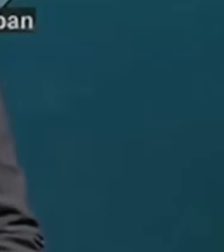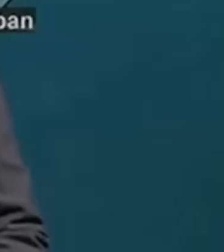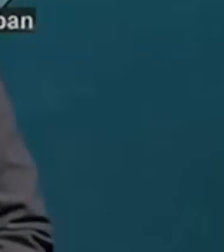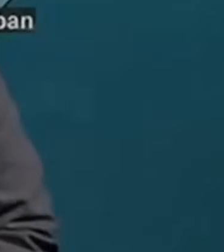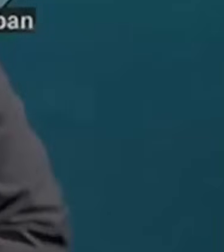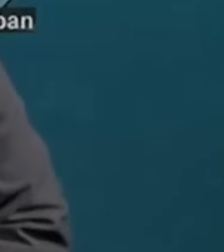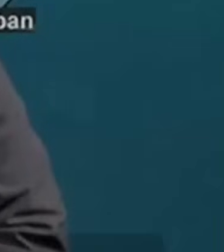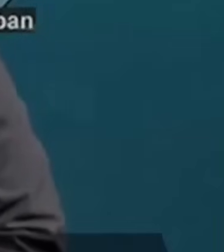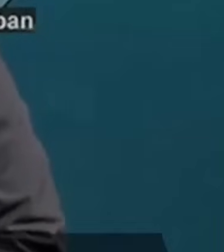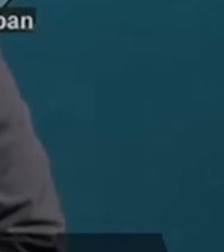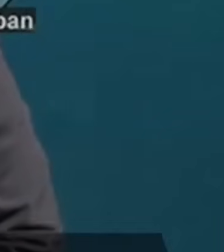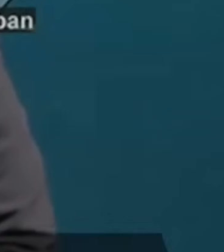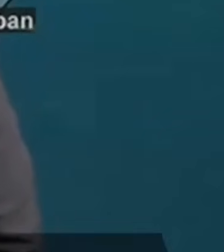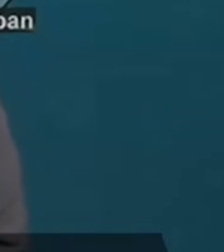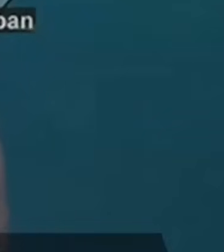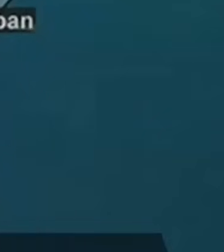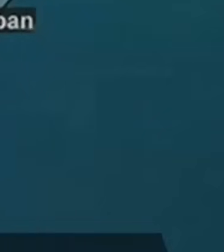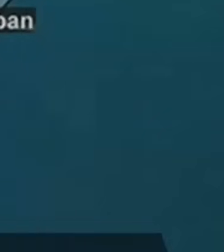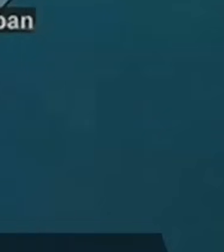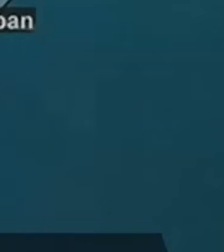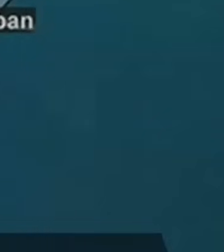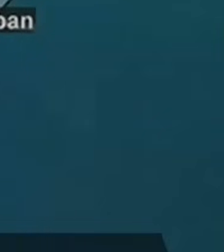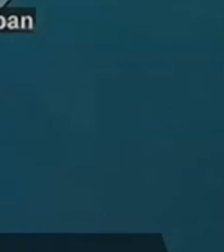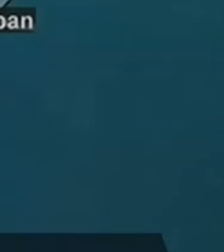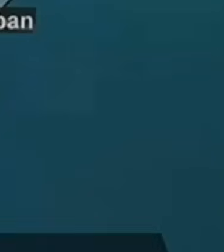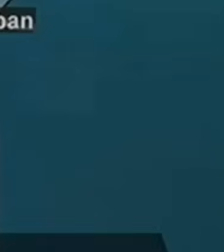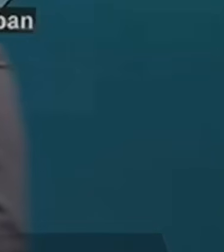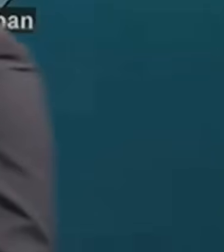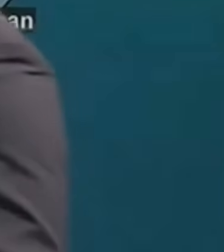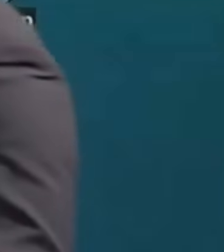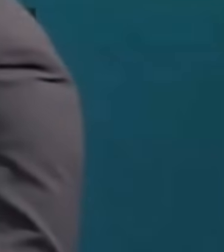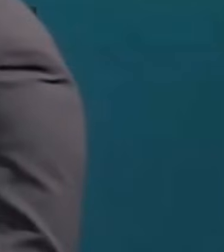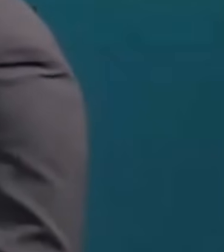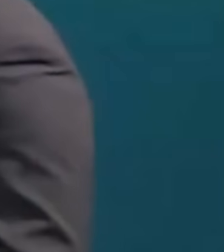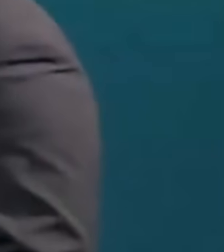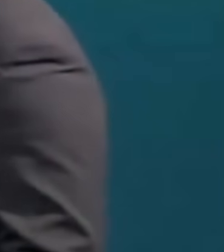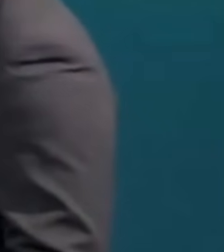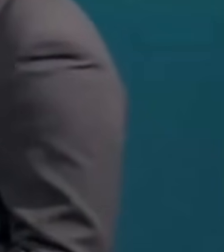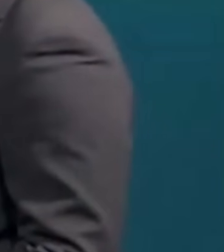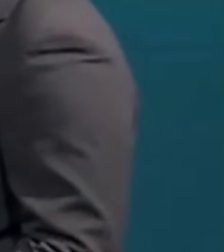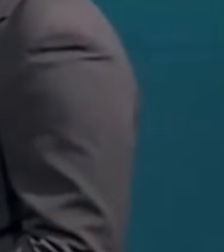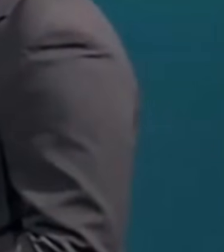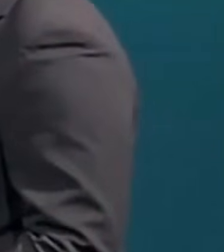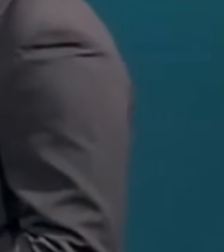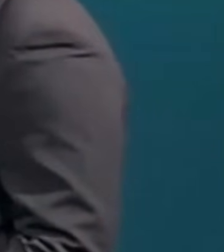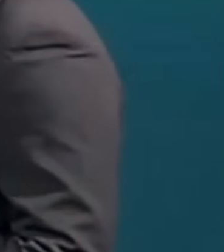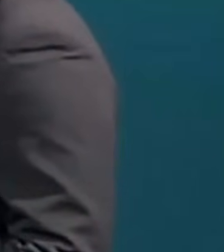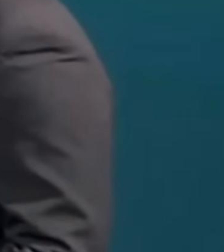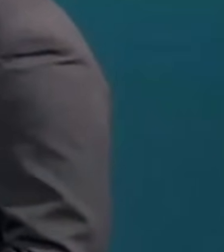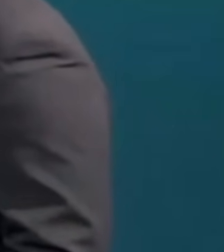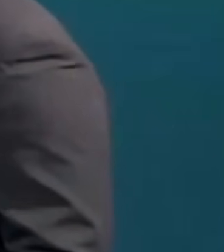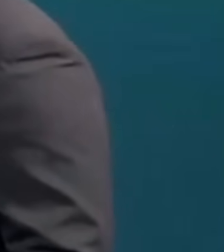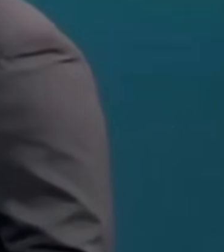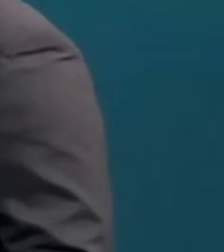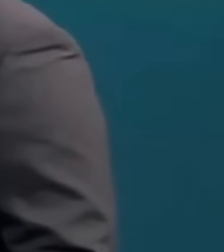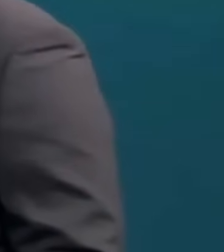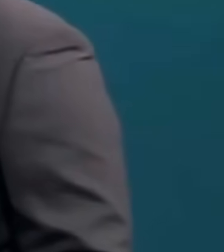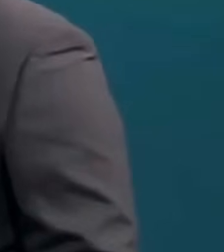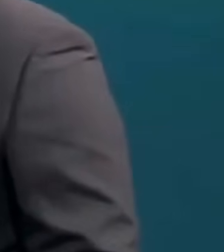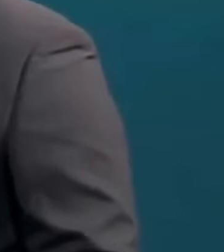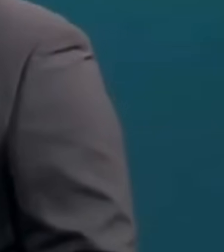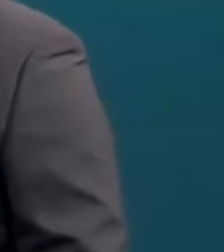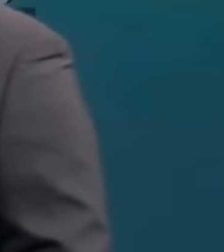Khatsedi ke le bobo bui badimo tsa bolipi ba khshebile tsembega jeno ha o platse bile tsembolo bana handla fela ra thibile ka thoko mapopo e tla fela mo esa enkai hosane